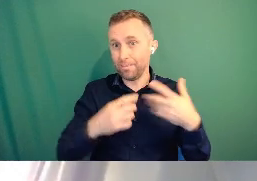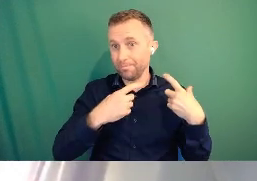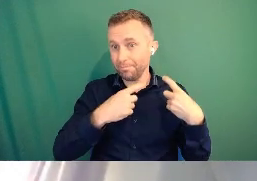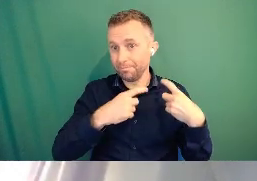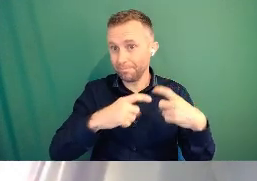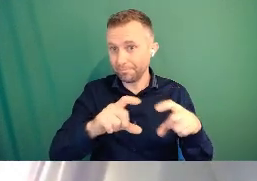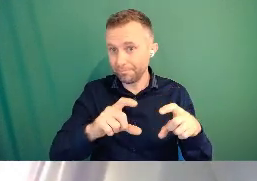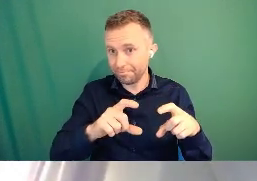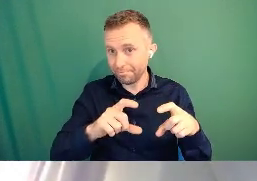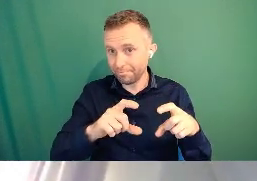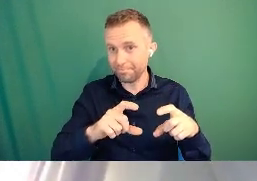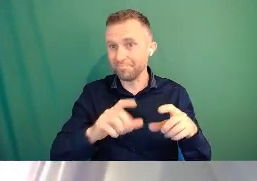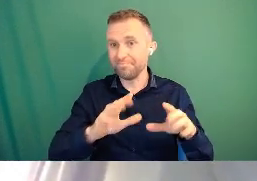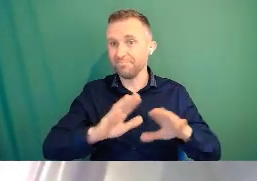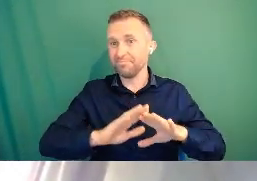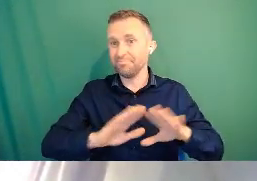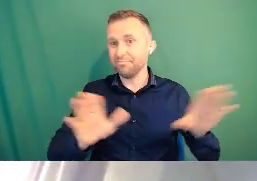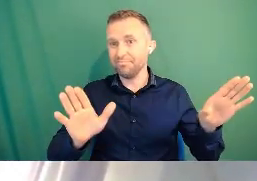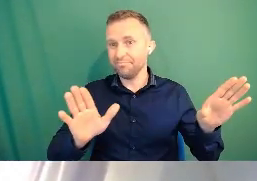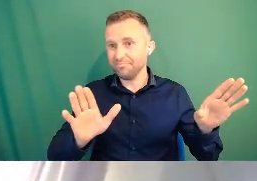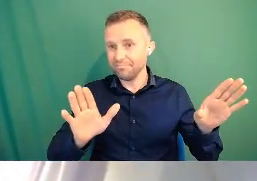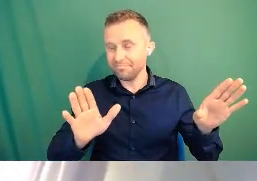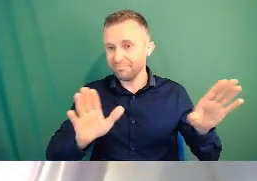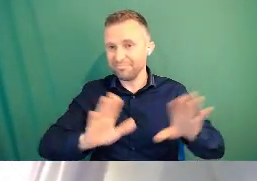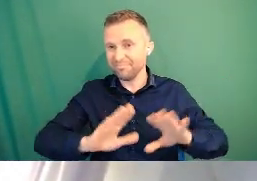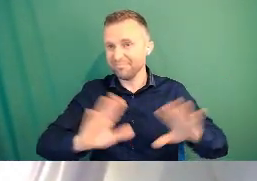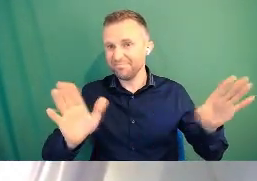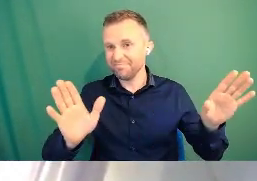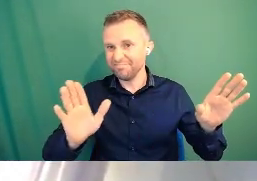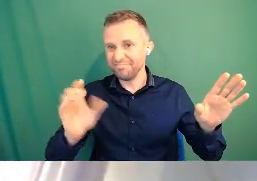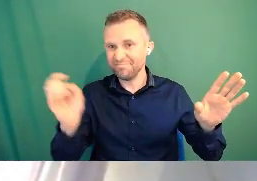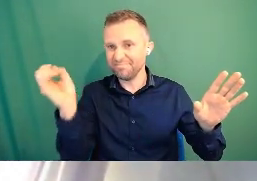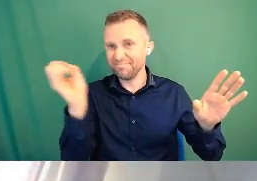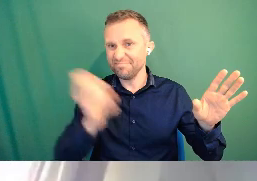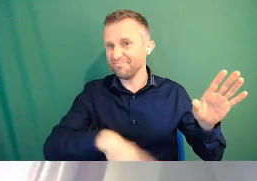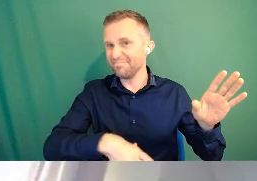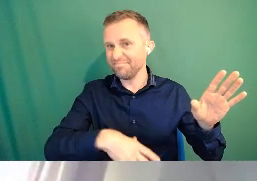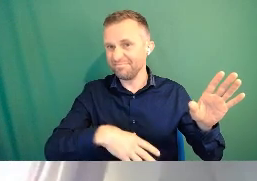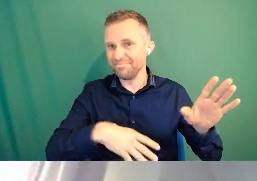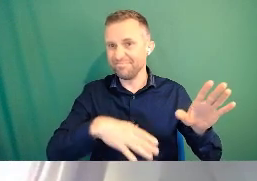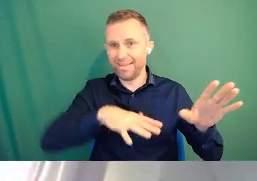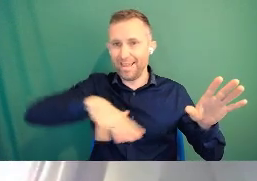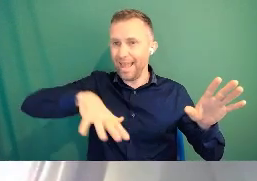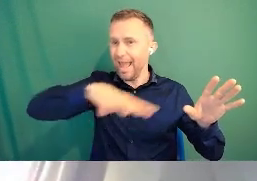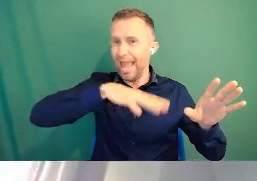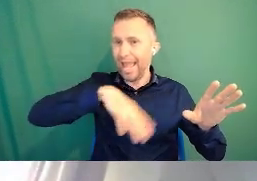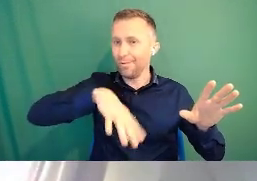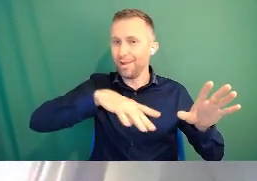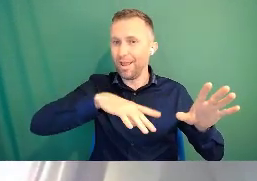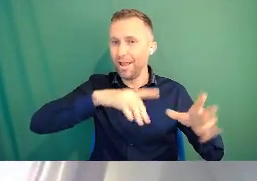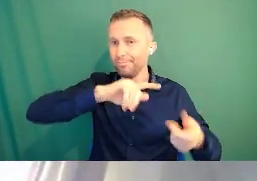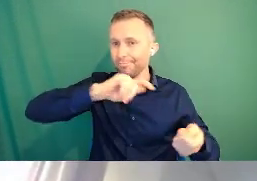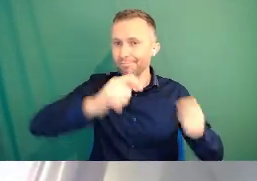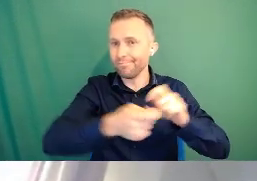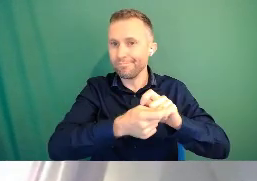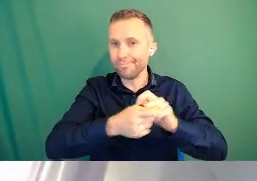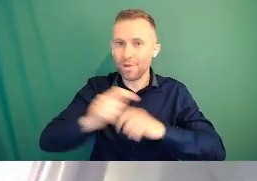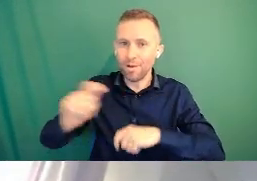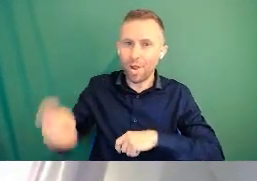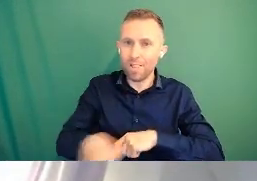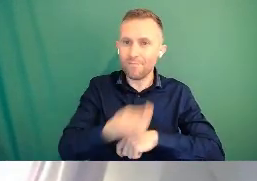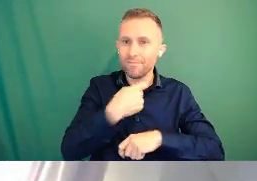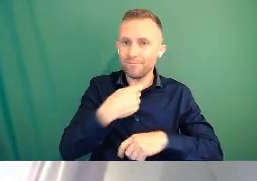shortages, and it never came back. So it's actually home to a golf course now. So yeah, very